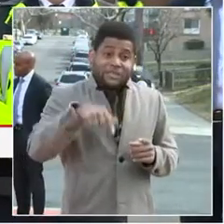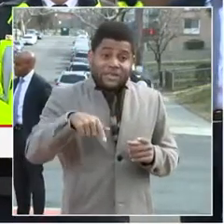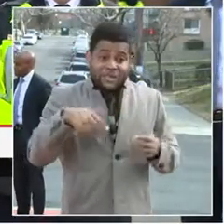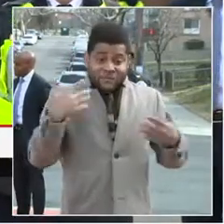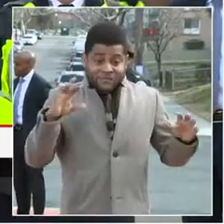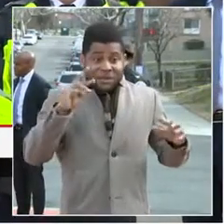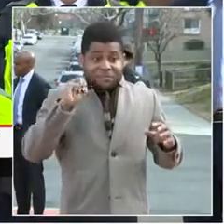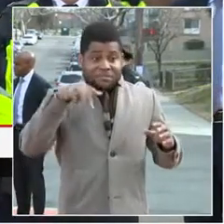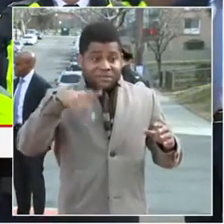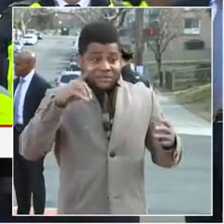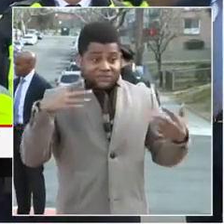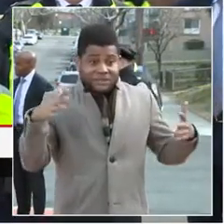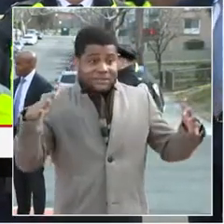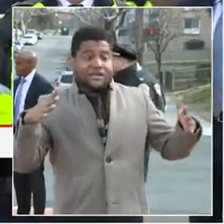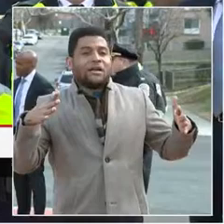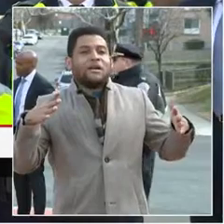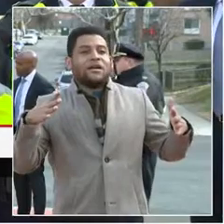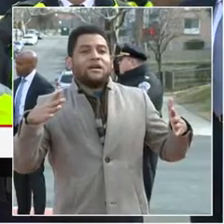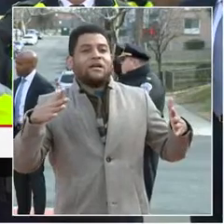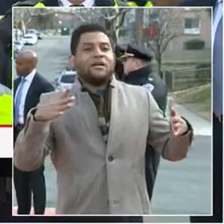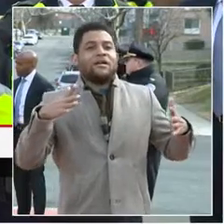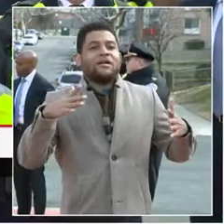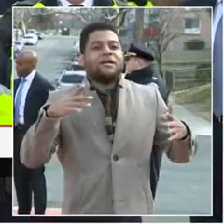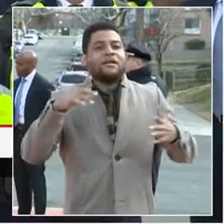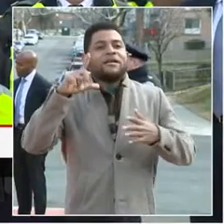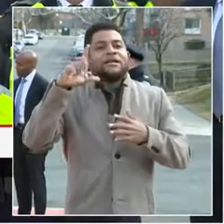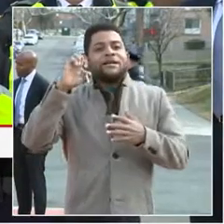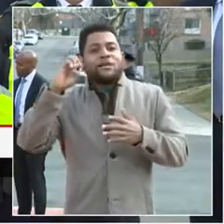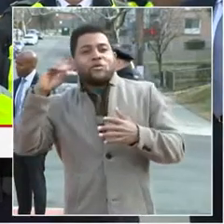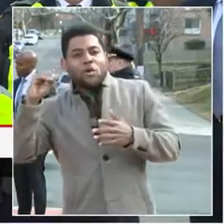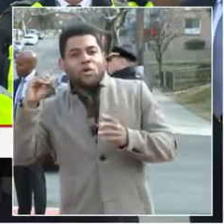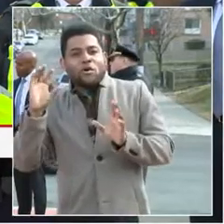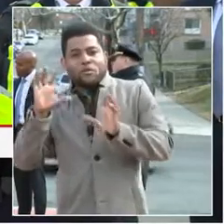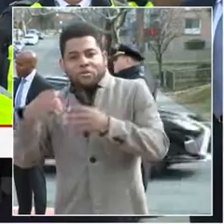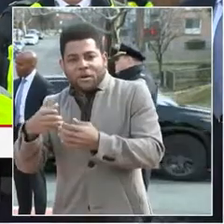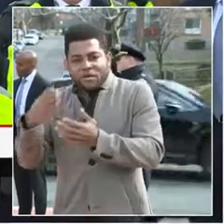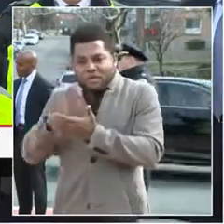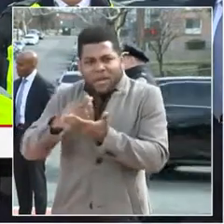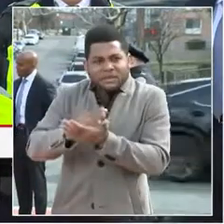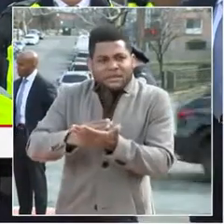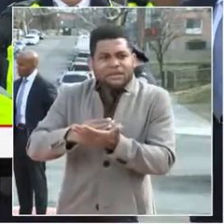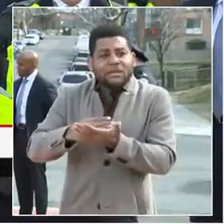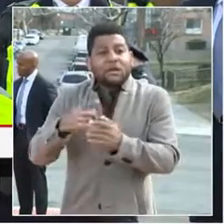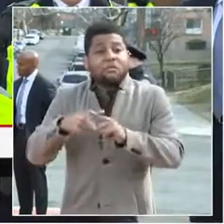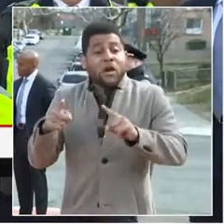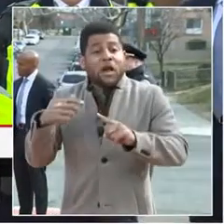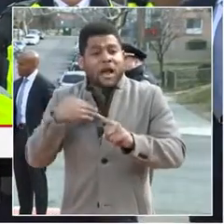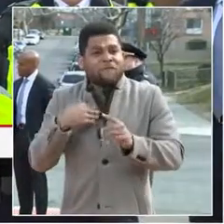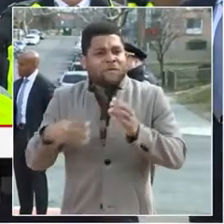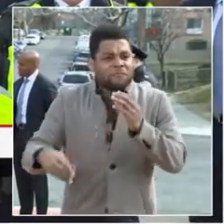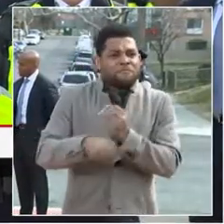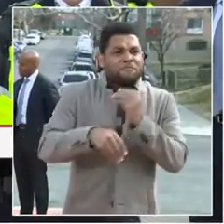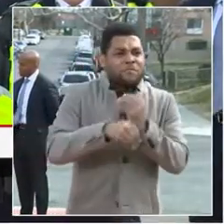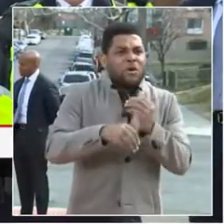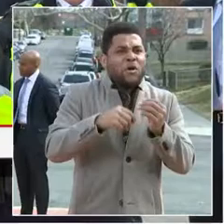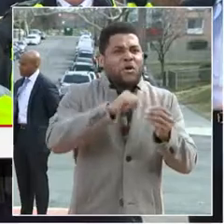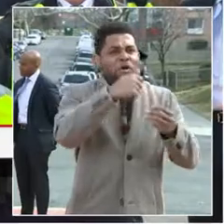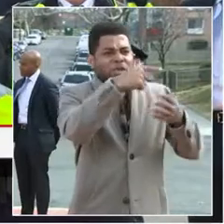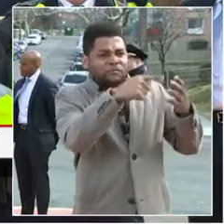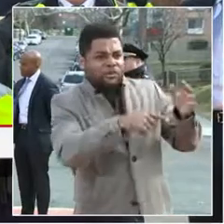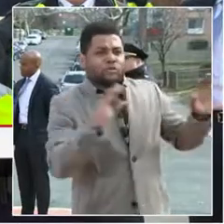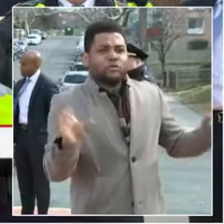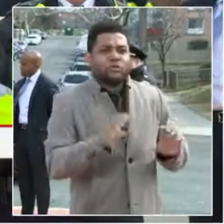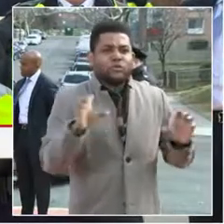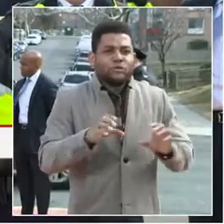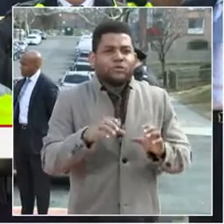the law enforcement portion of what has to be done. We can't incarcerate our way out of it, but we also can't service our way out of it either,